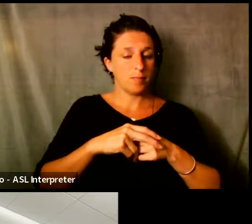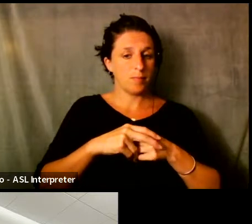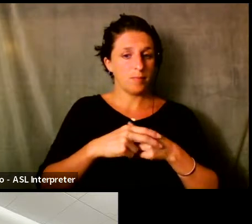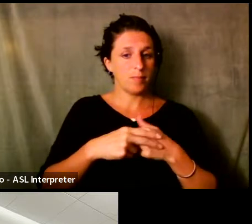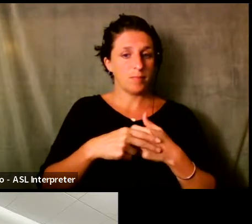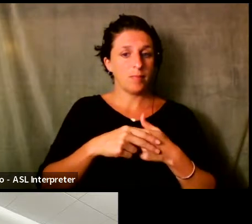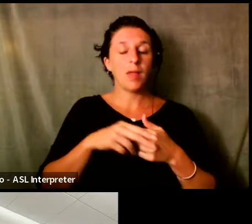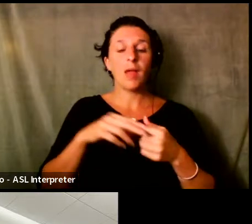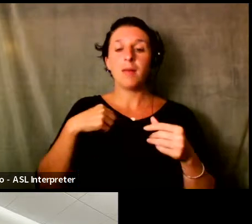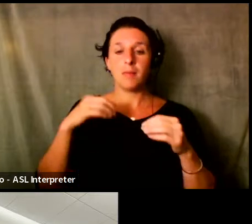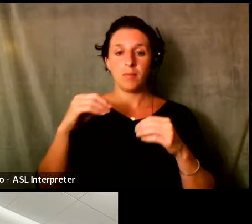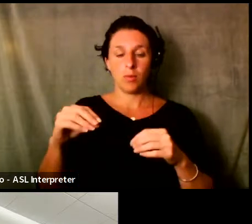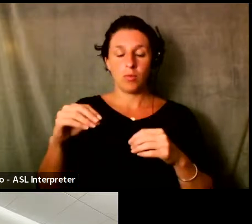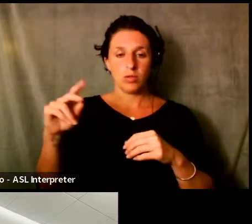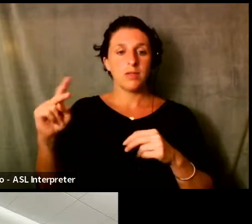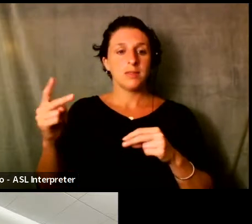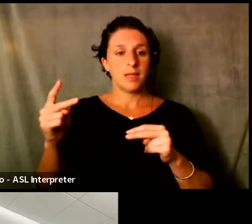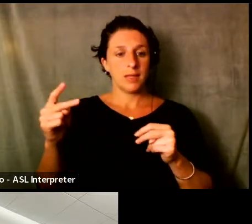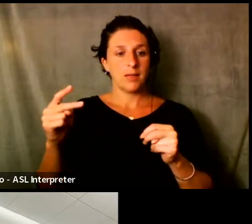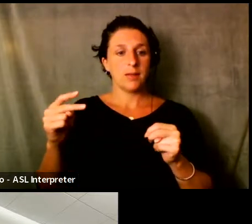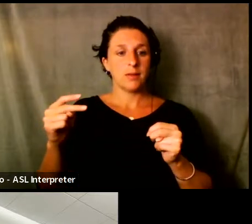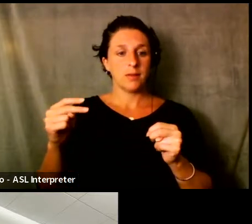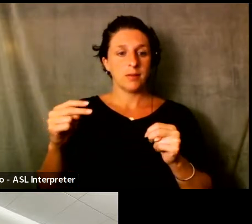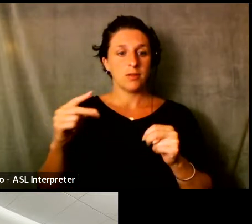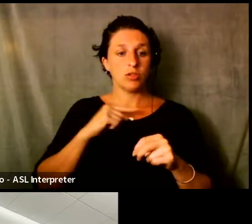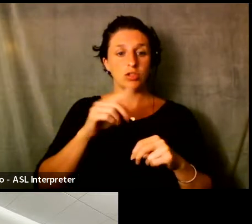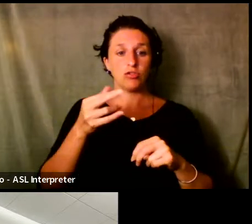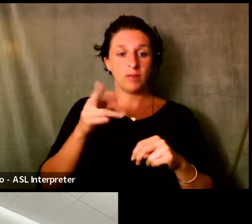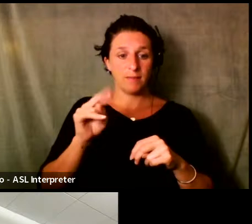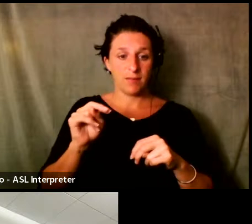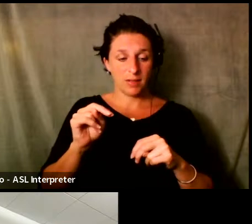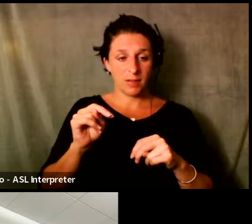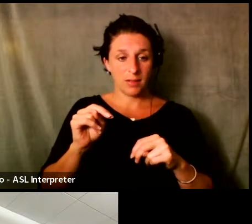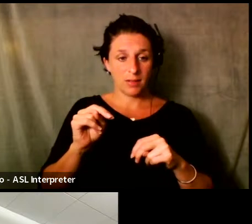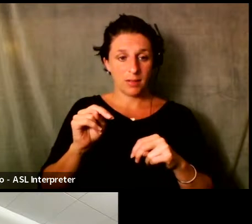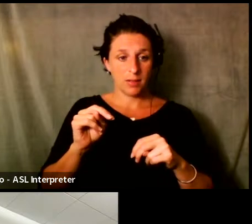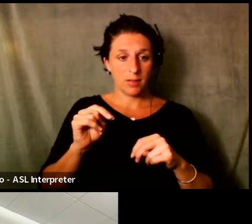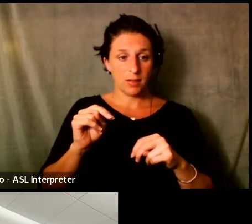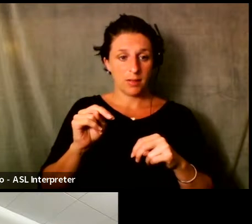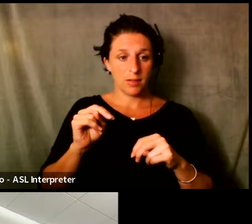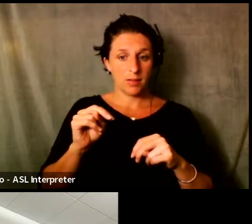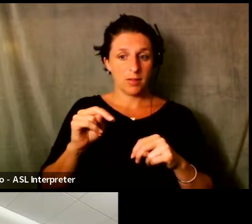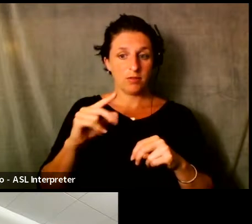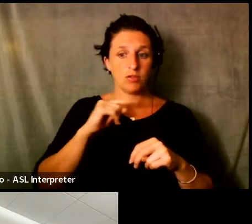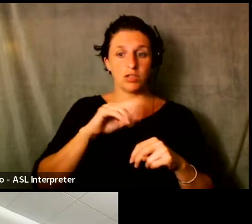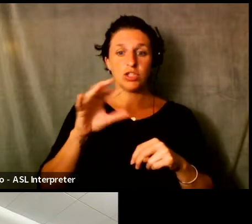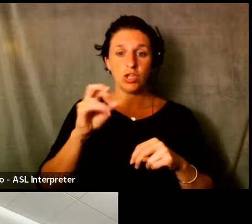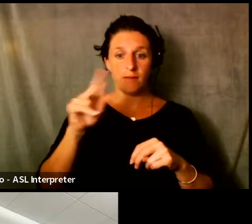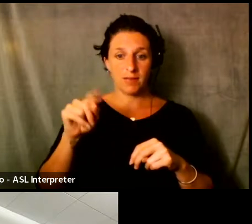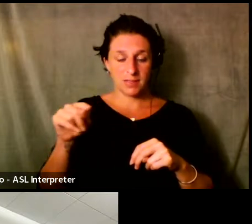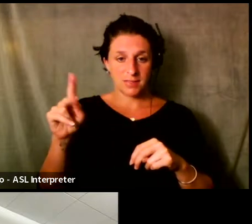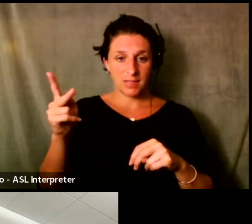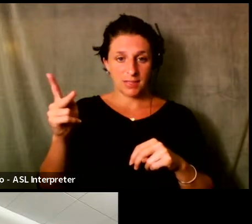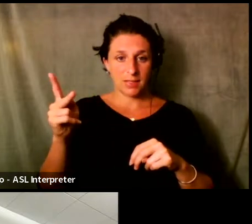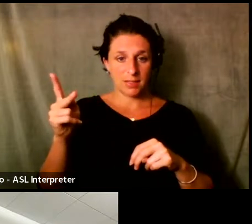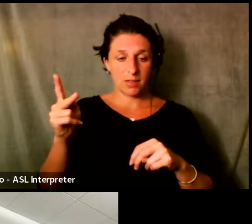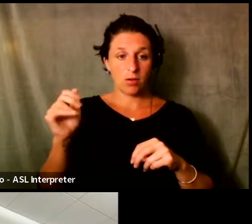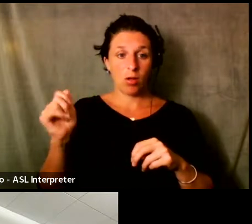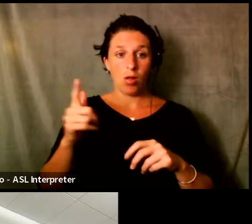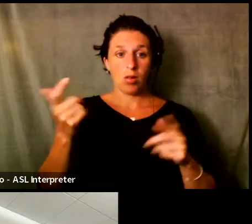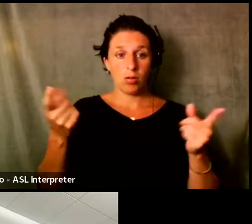I'll second that. Okay, I'm sorry, trustee Trustee Griffin Griffin? moved and trustee Chavez seconded. Okay, all in